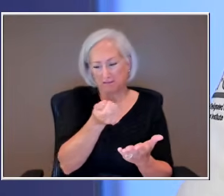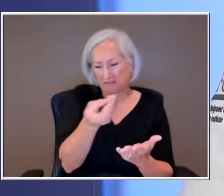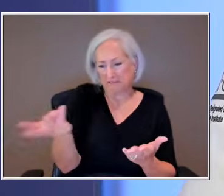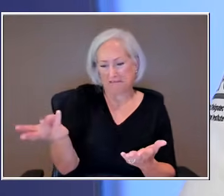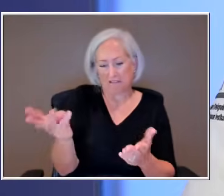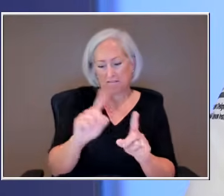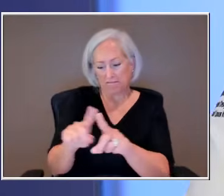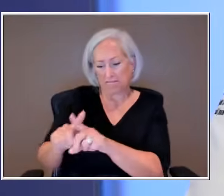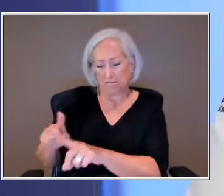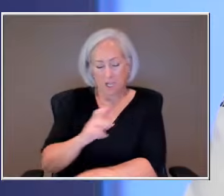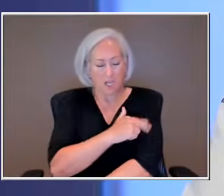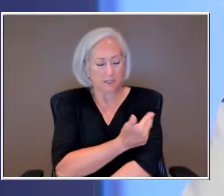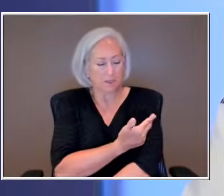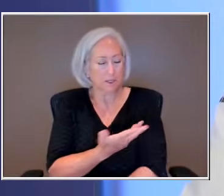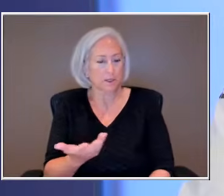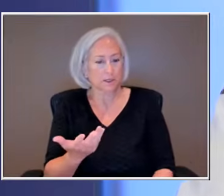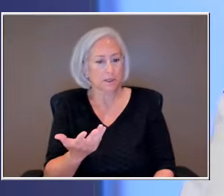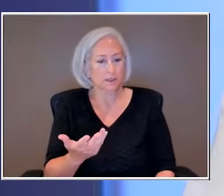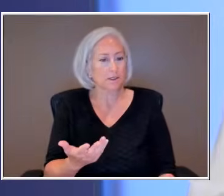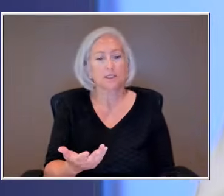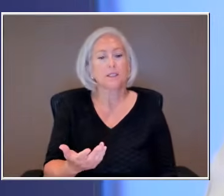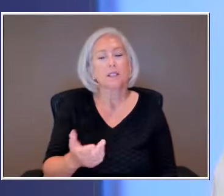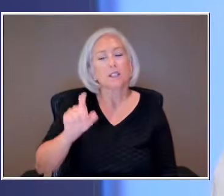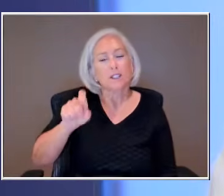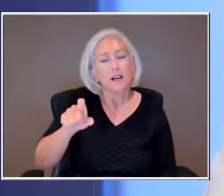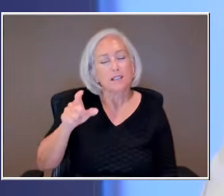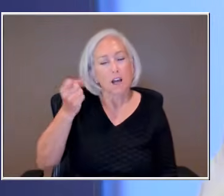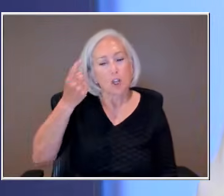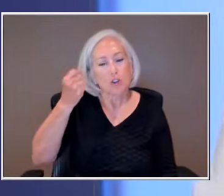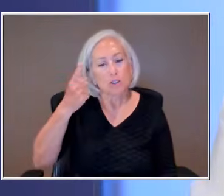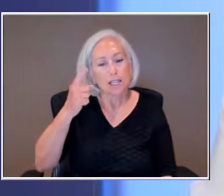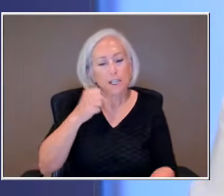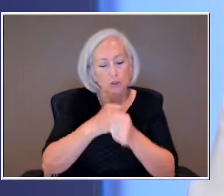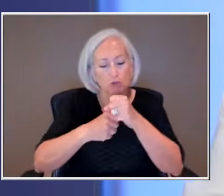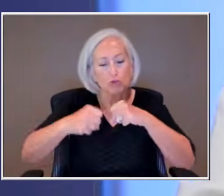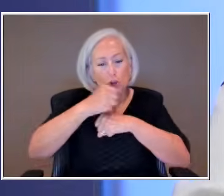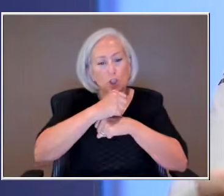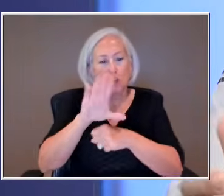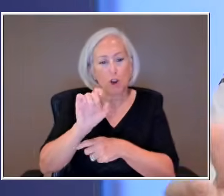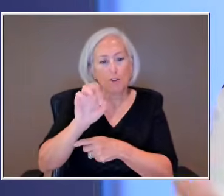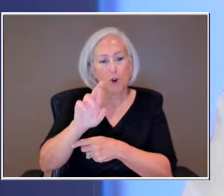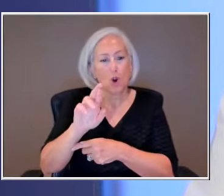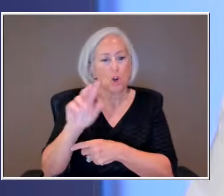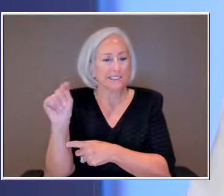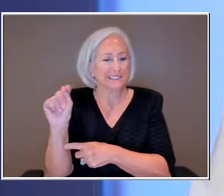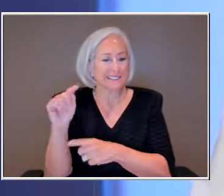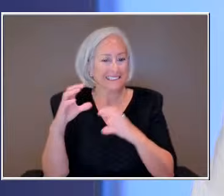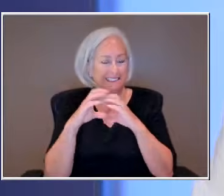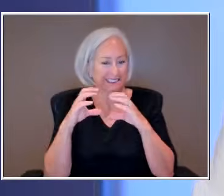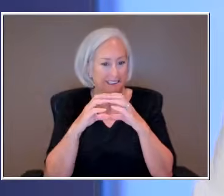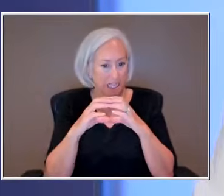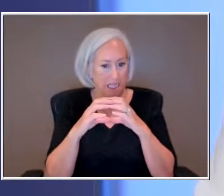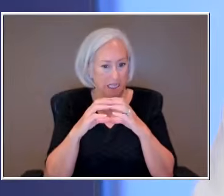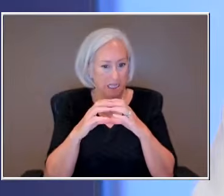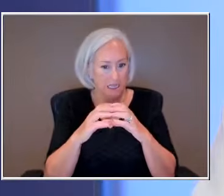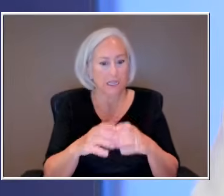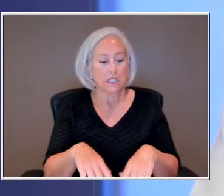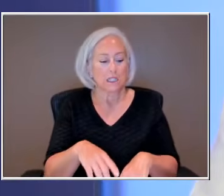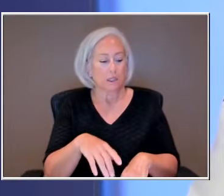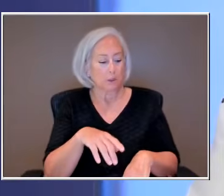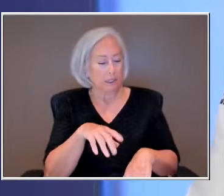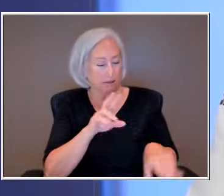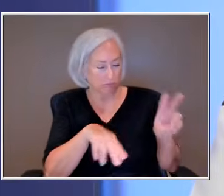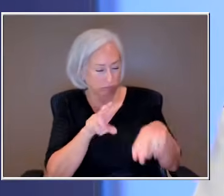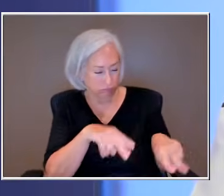the structure of the CAR T cells. It's not like, we see a patient, we evaluate the patient, we decided the patient have to get CAR T cell. There's a